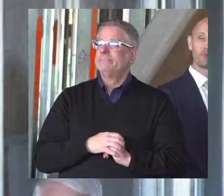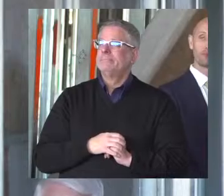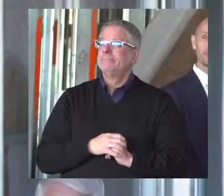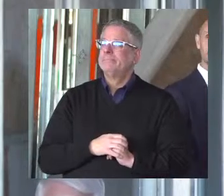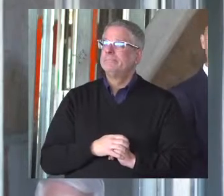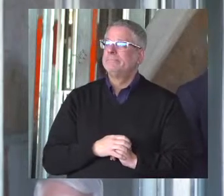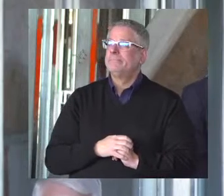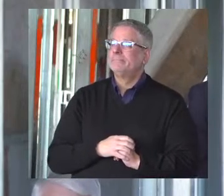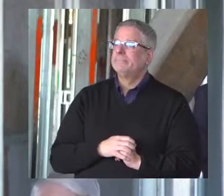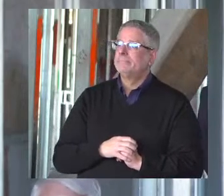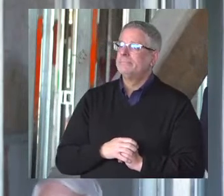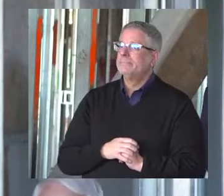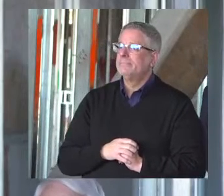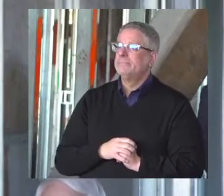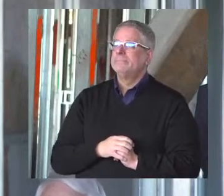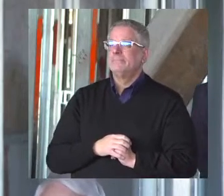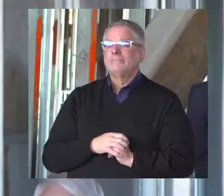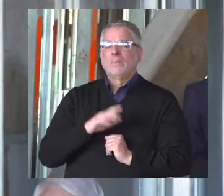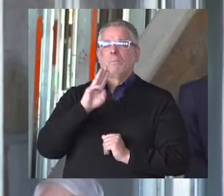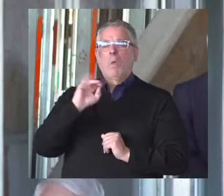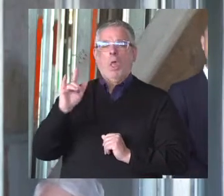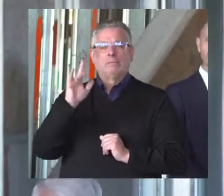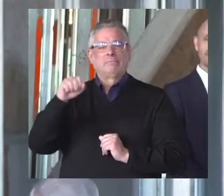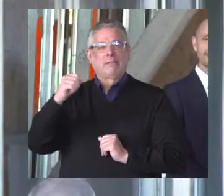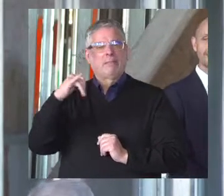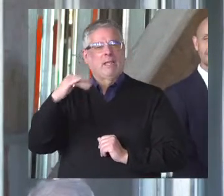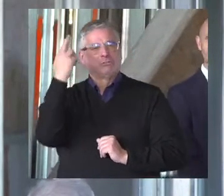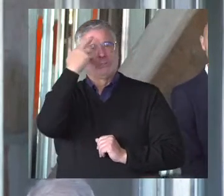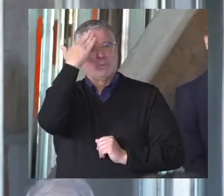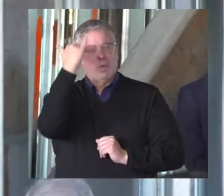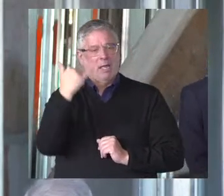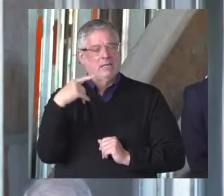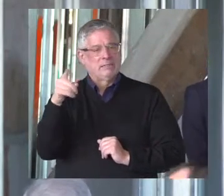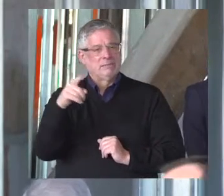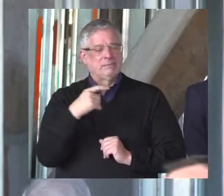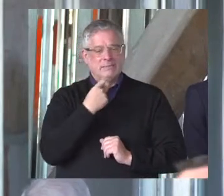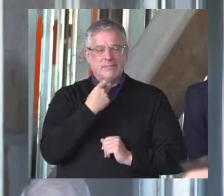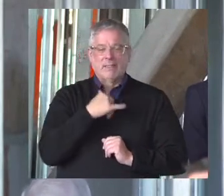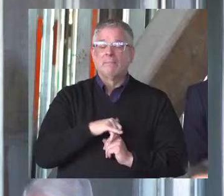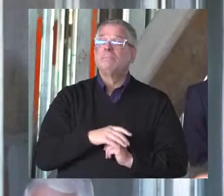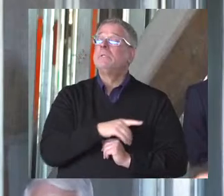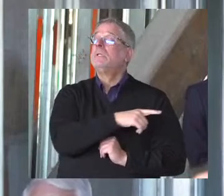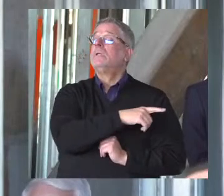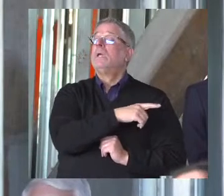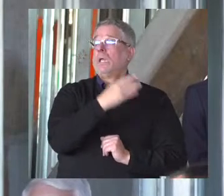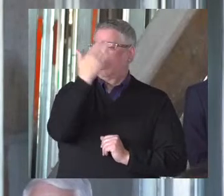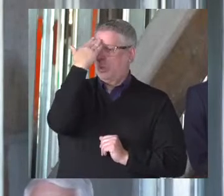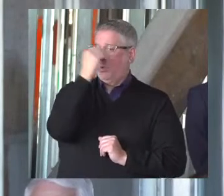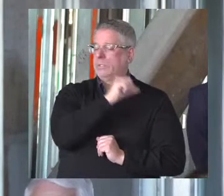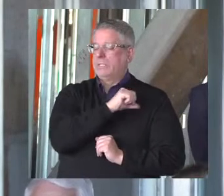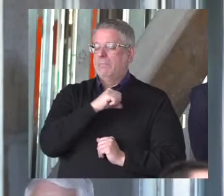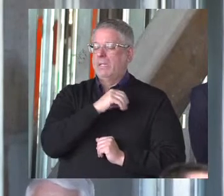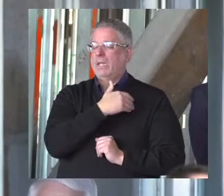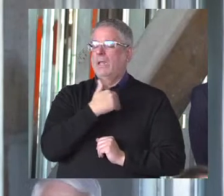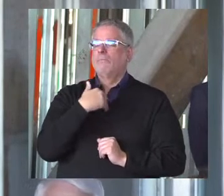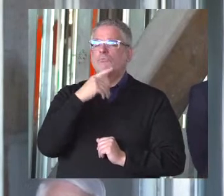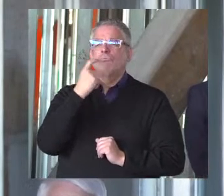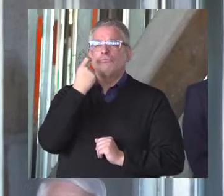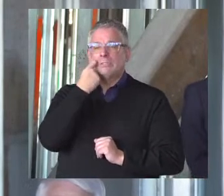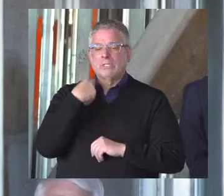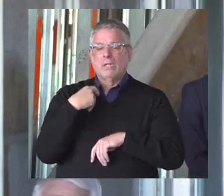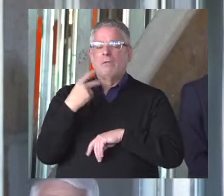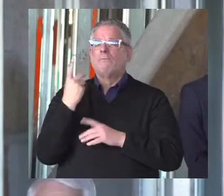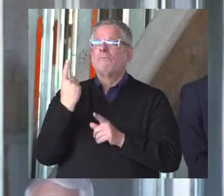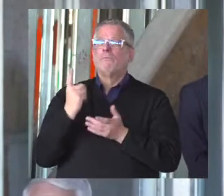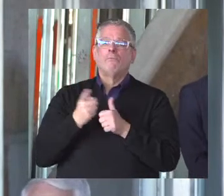off. That's why I did it, yeah. Yeah, It's the no, mall. well done. Well done. I know the Assembly Committee on Retail Theft recently had its first